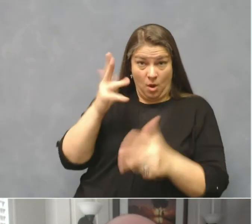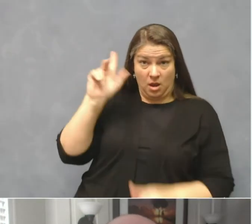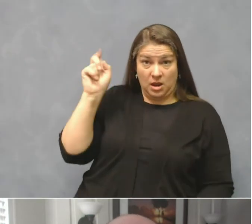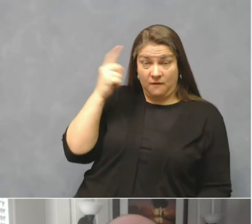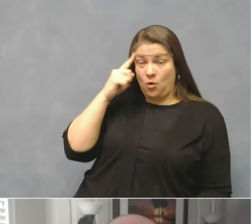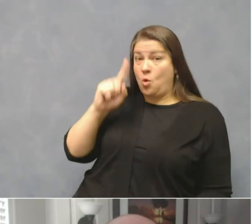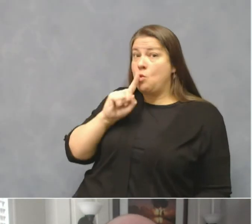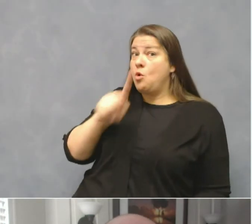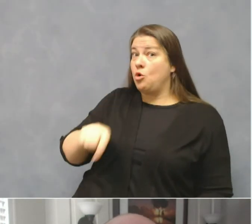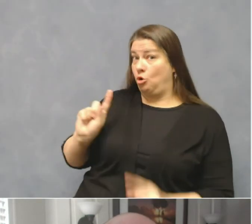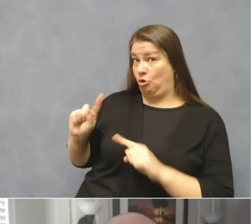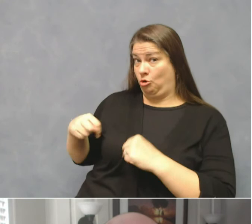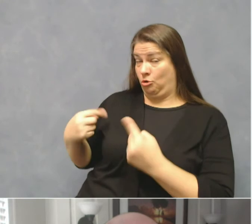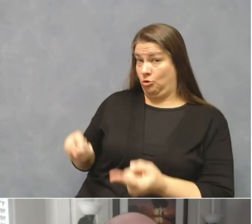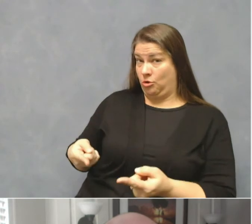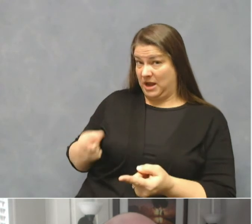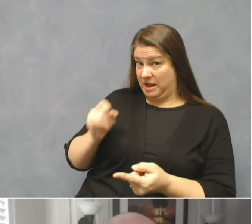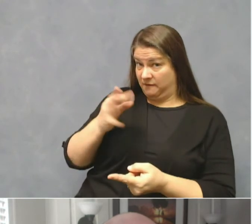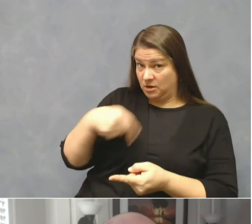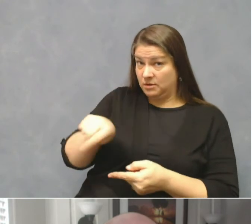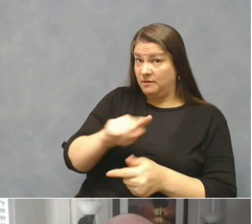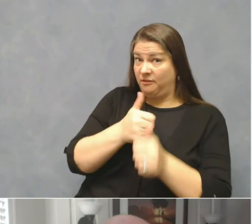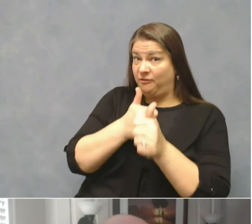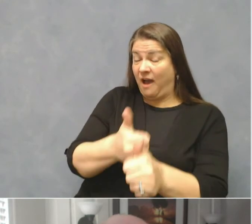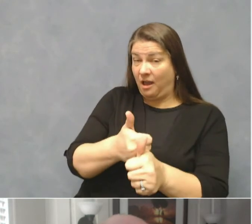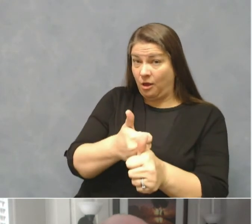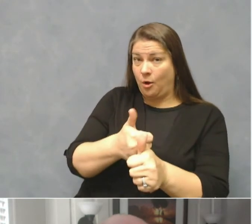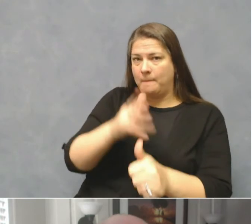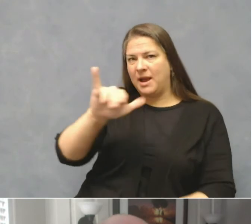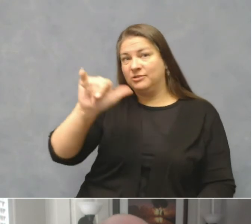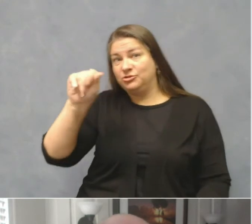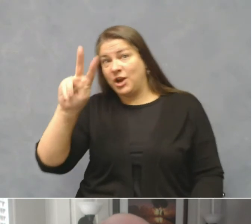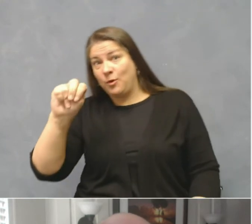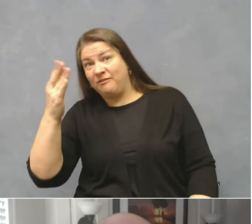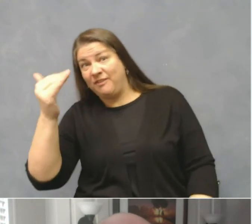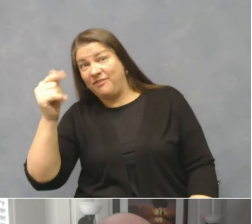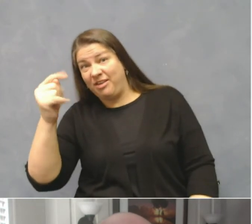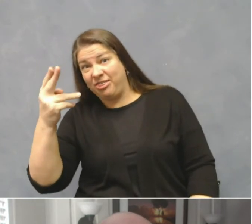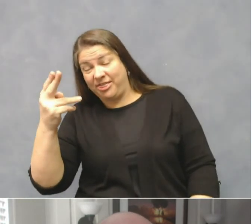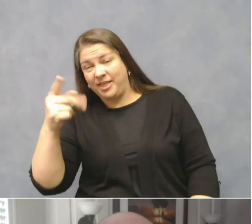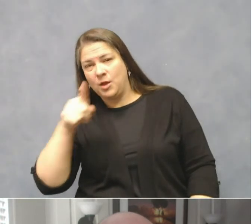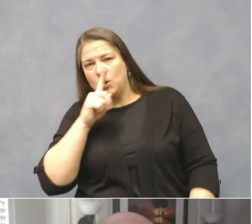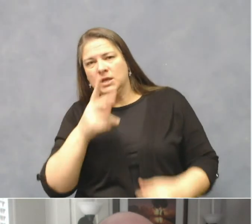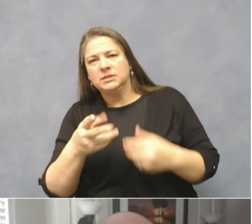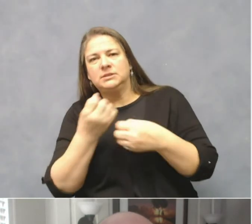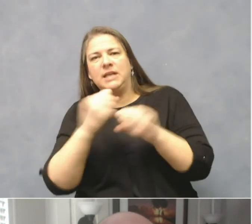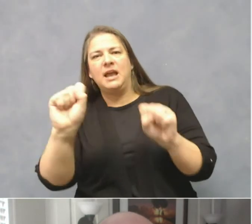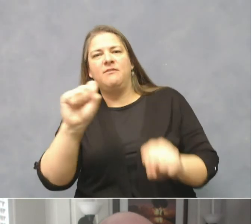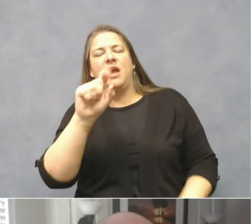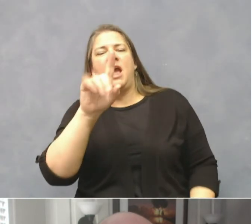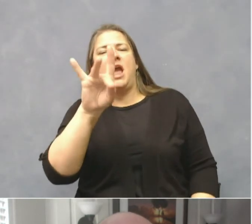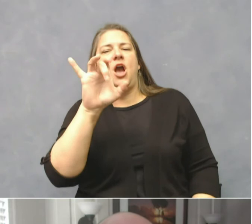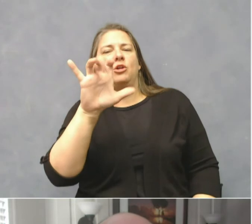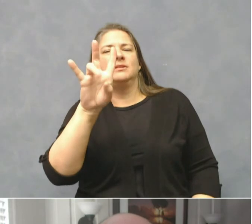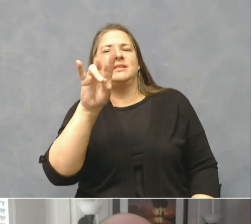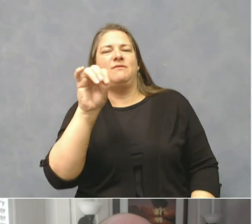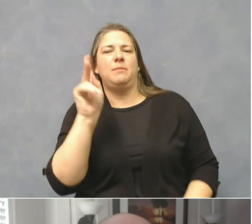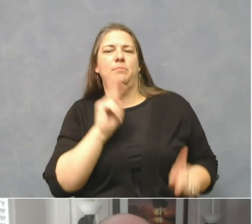orders, that we could spare 870 hospitalizations in that time frame.